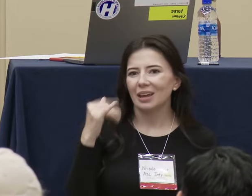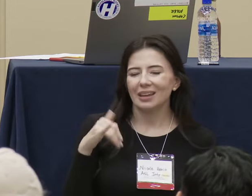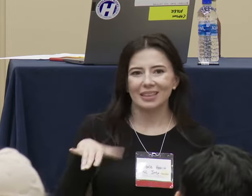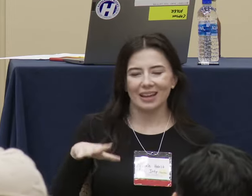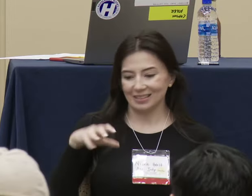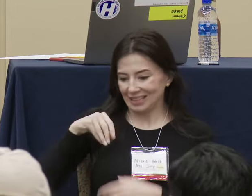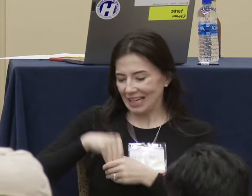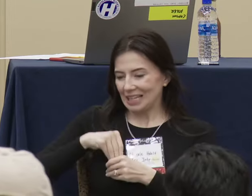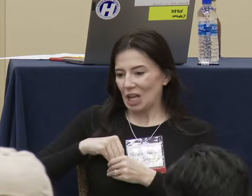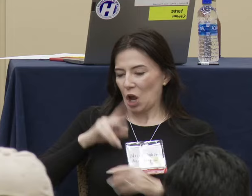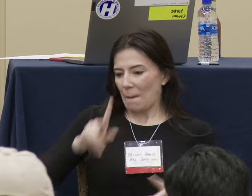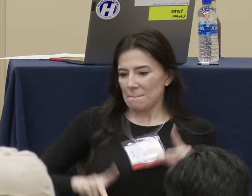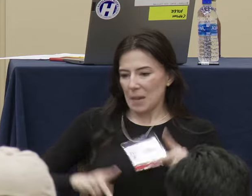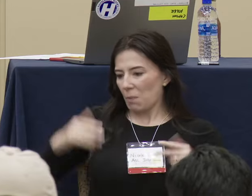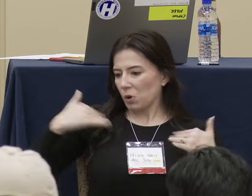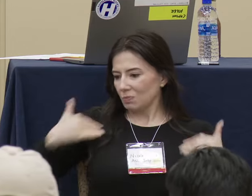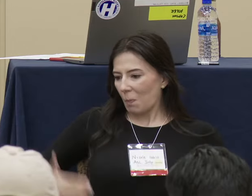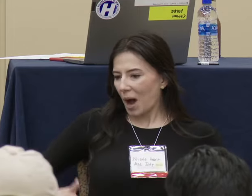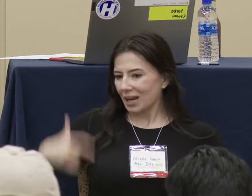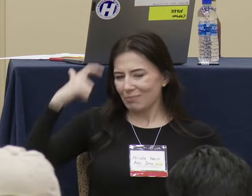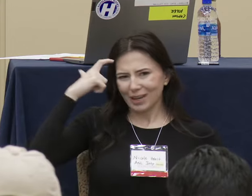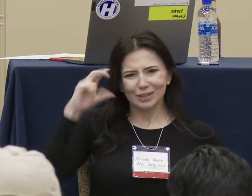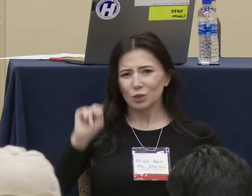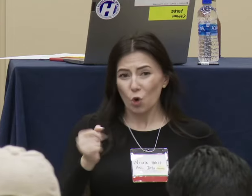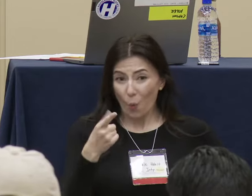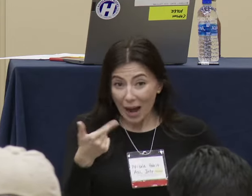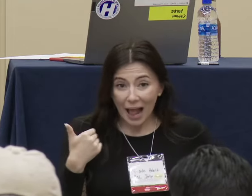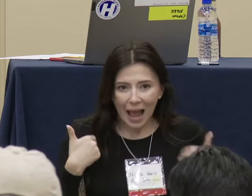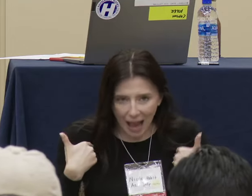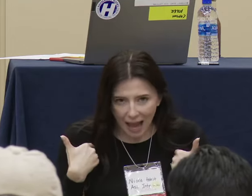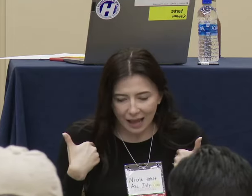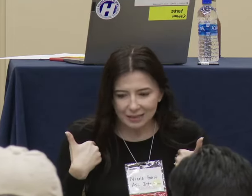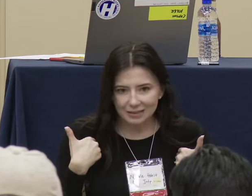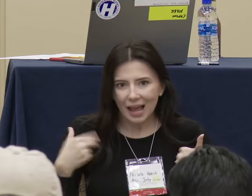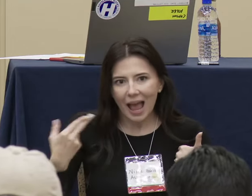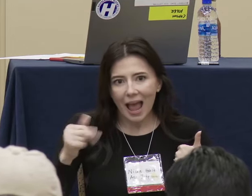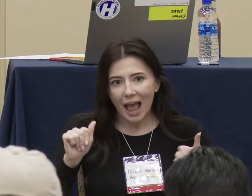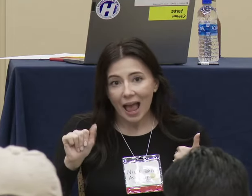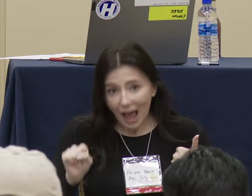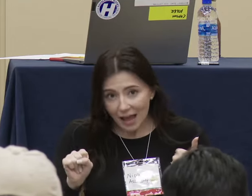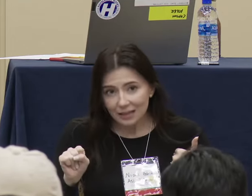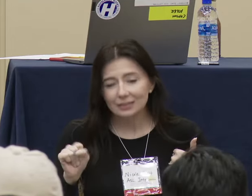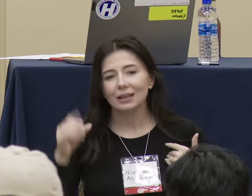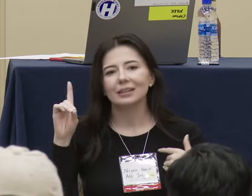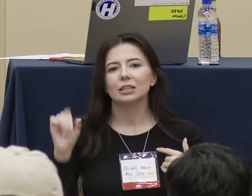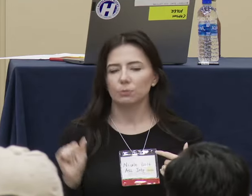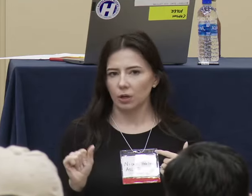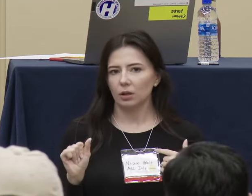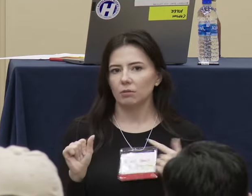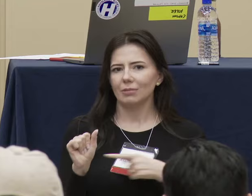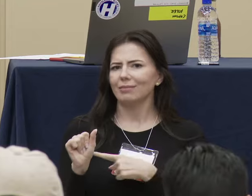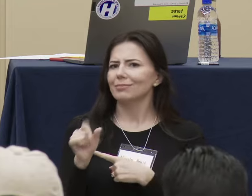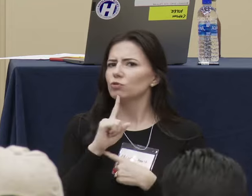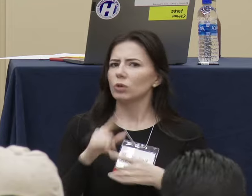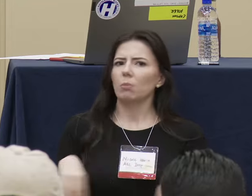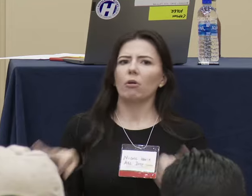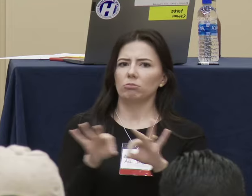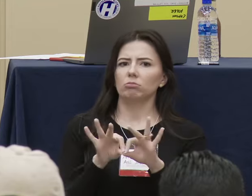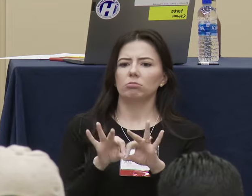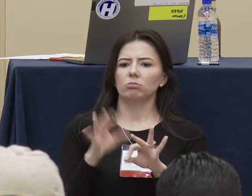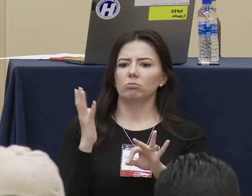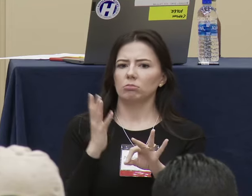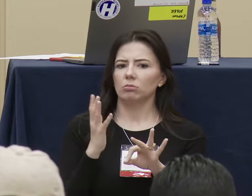and minds. Nobody has a disability. Really important to say, nobody does. The disability comes